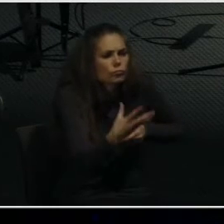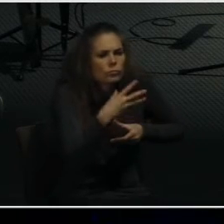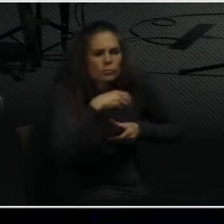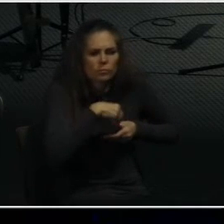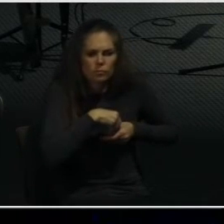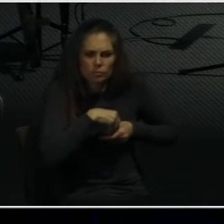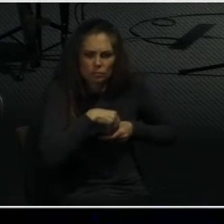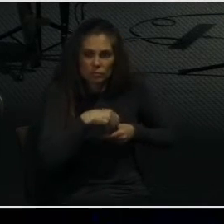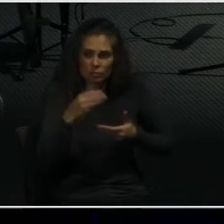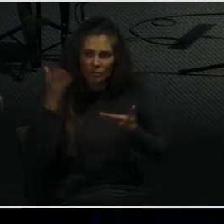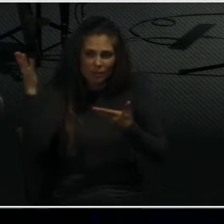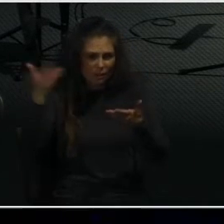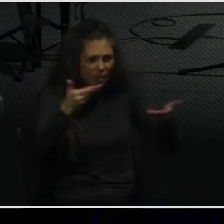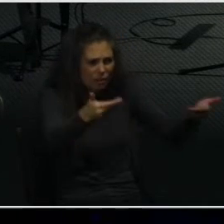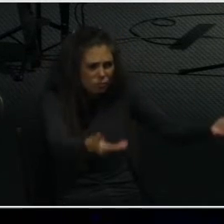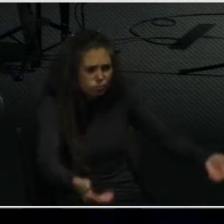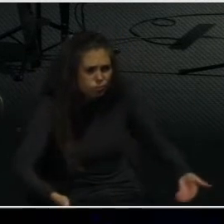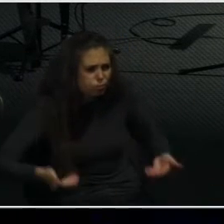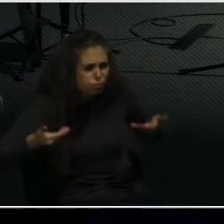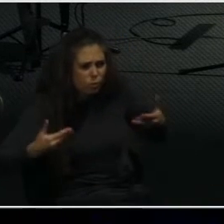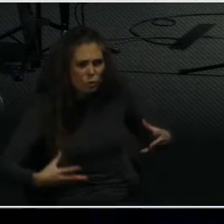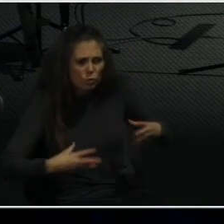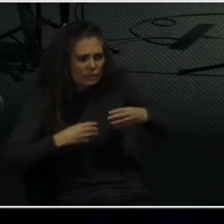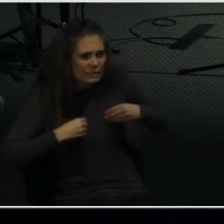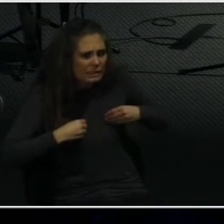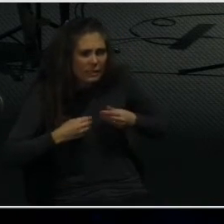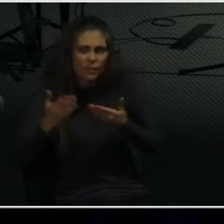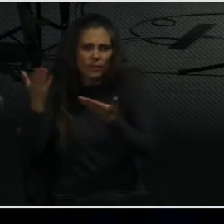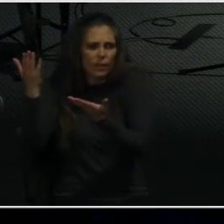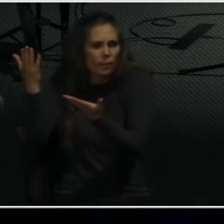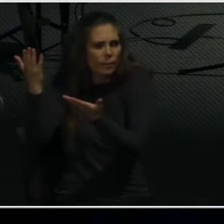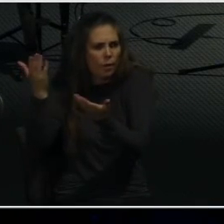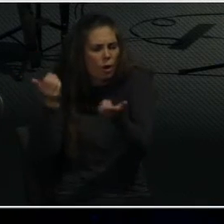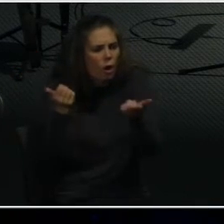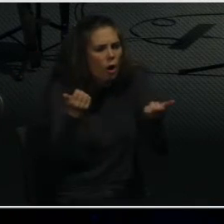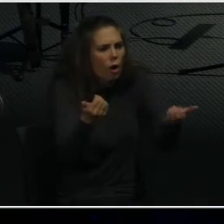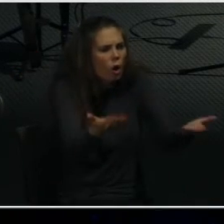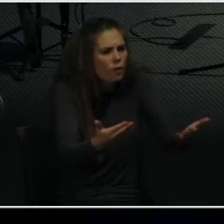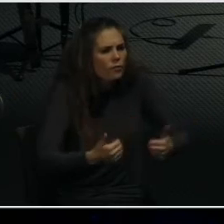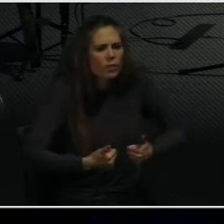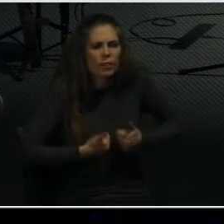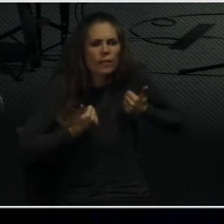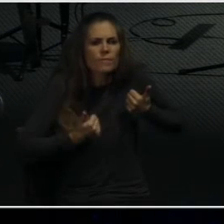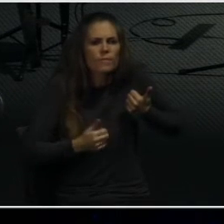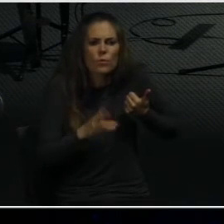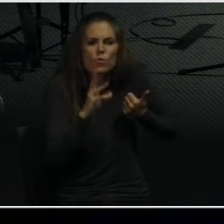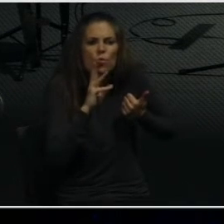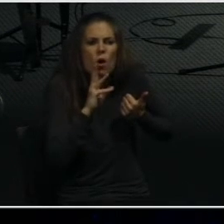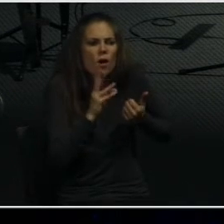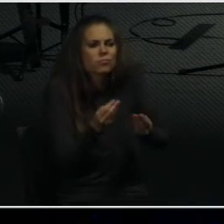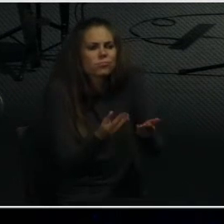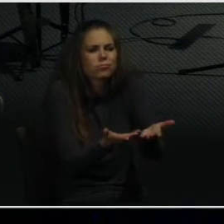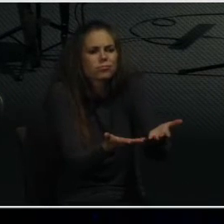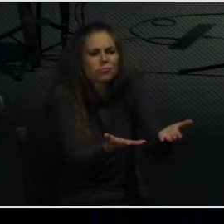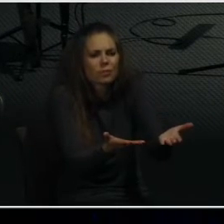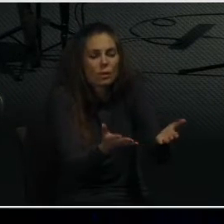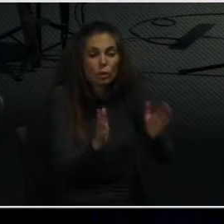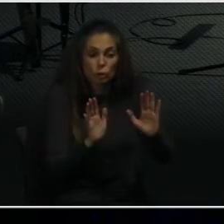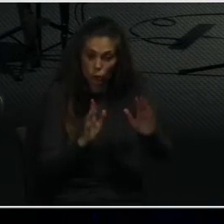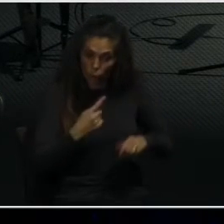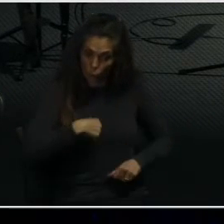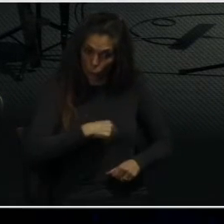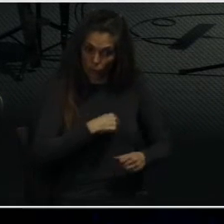to receive him and the living water that he brings. So first, we need to receive Christ as Lord, Savior, and living